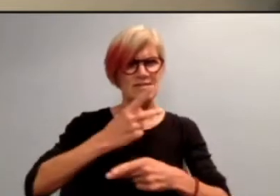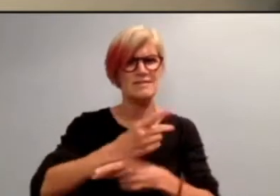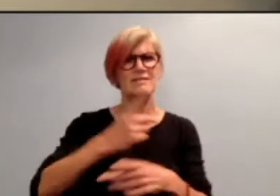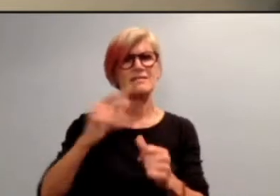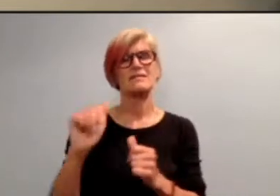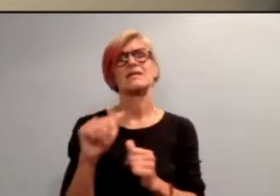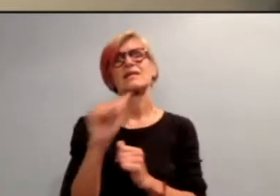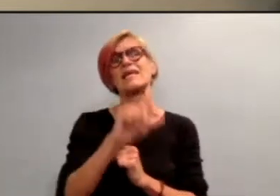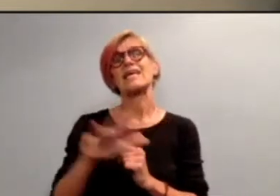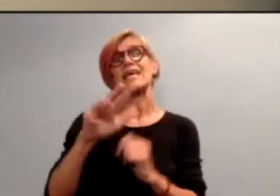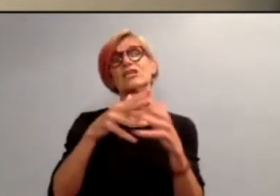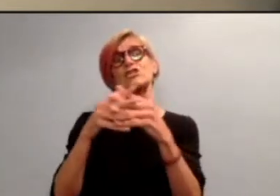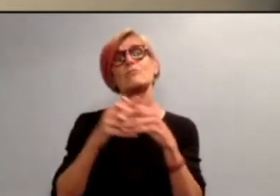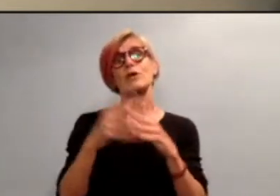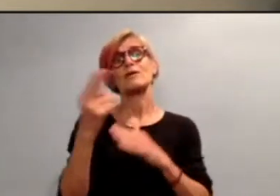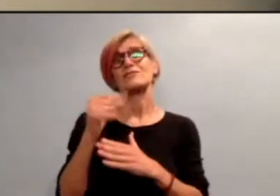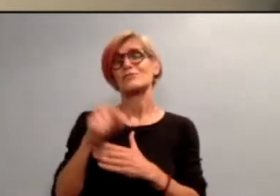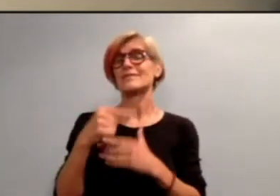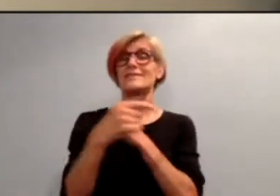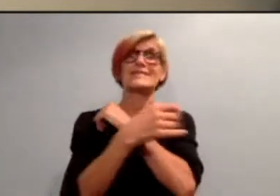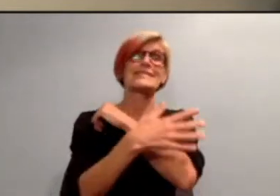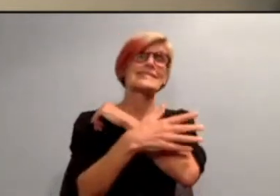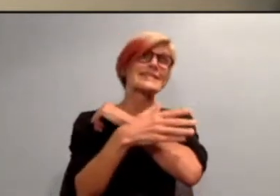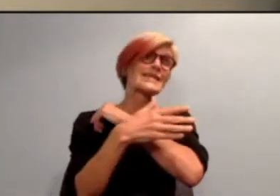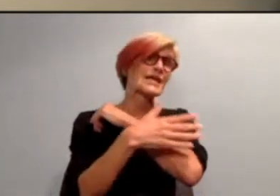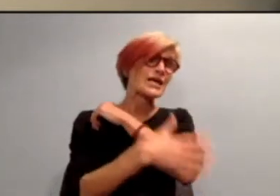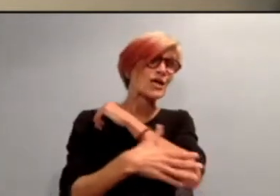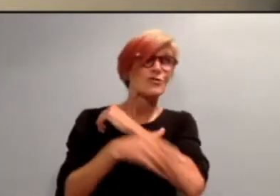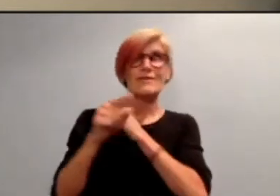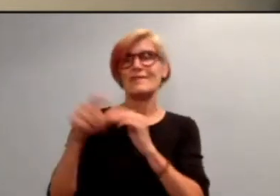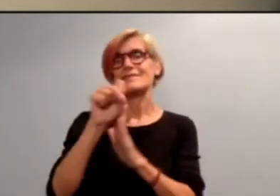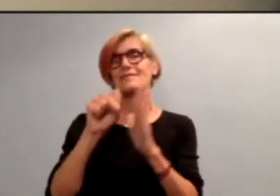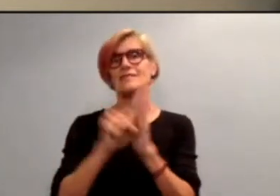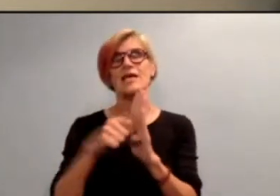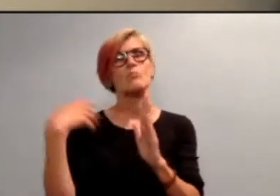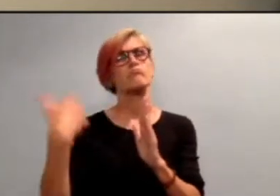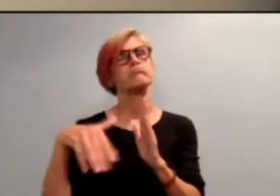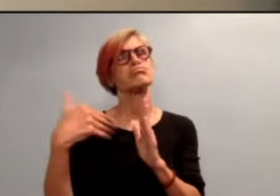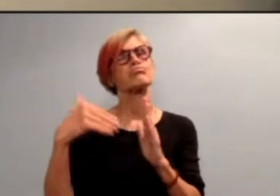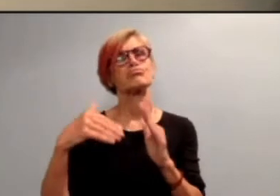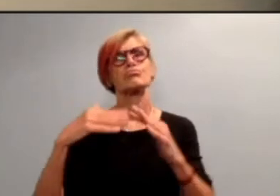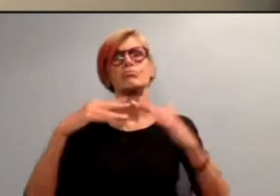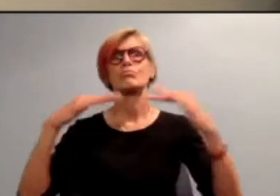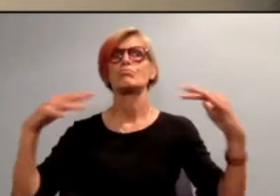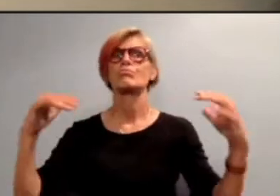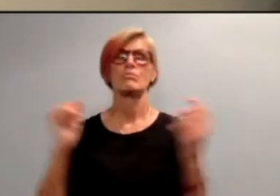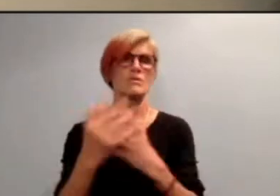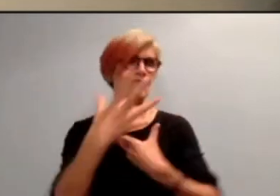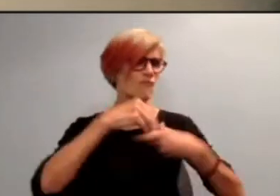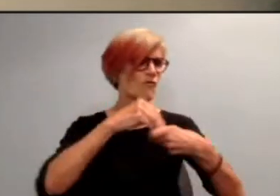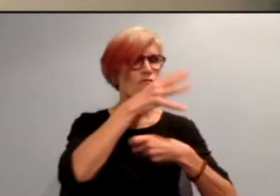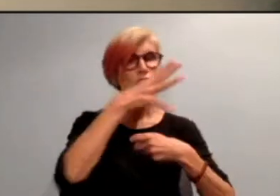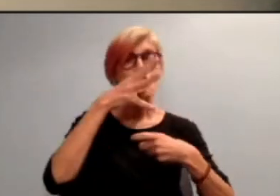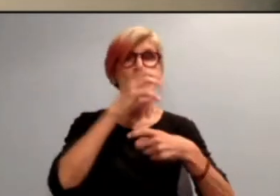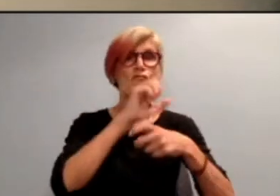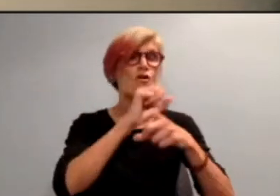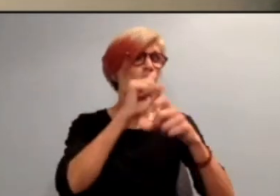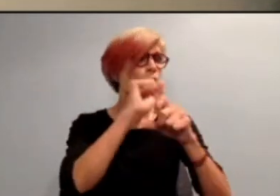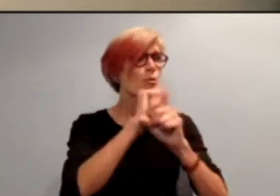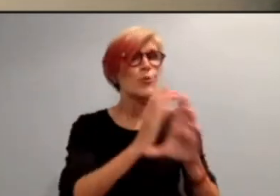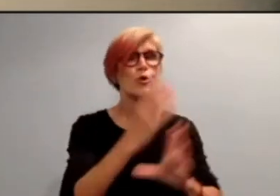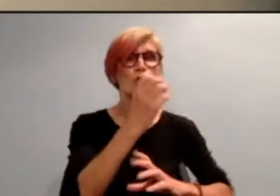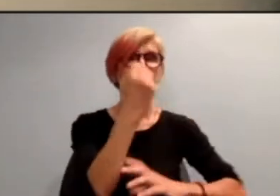been diverse and rich. The AAPI community has contributed to the farm worker movement in building a